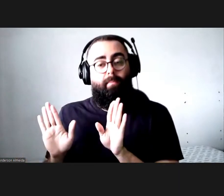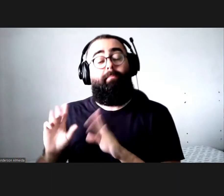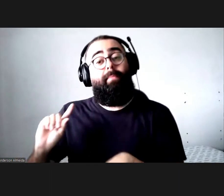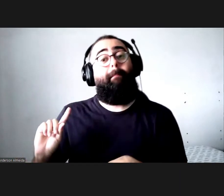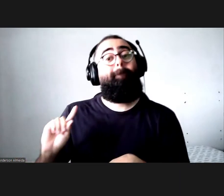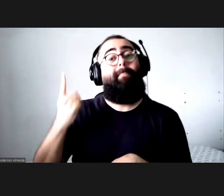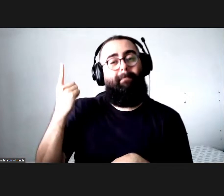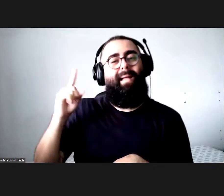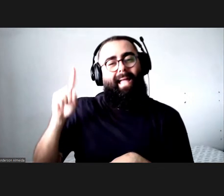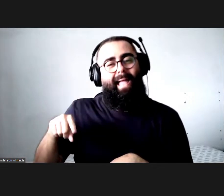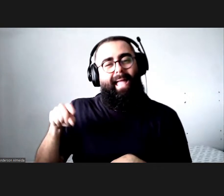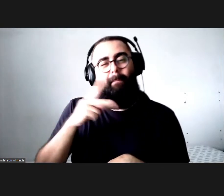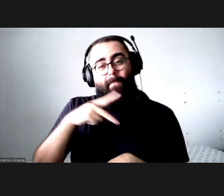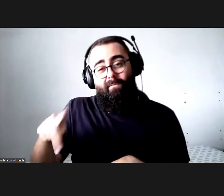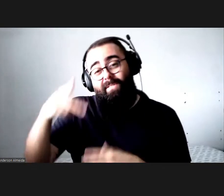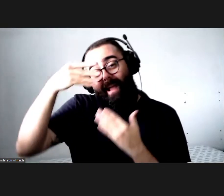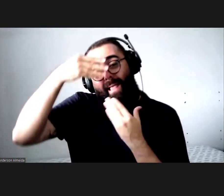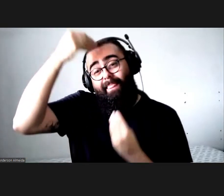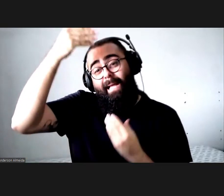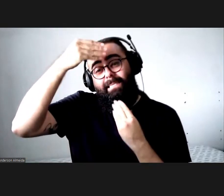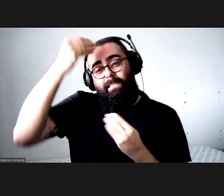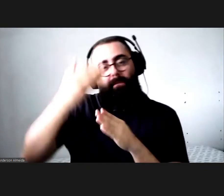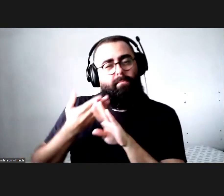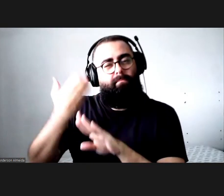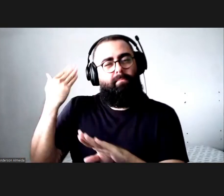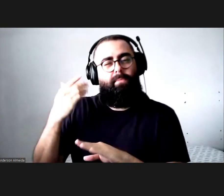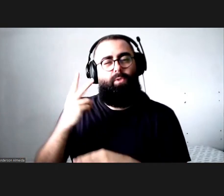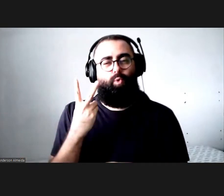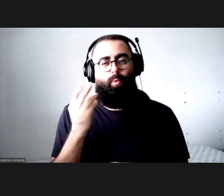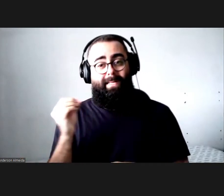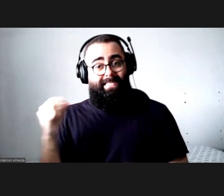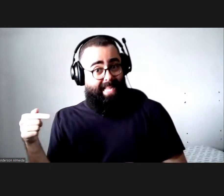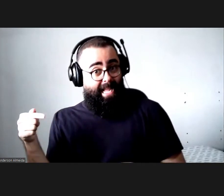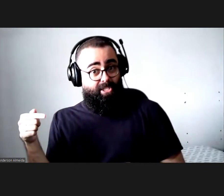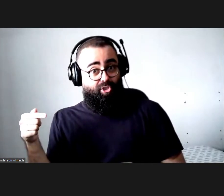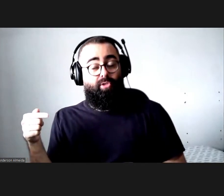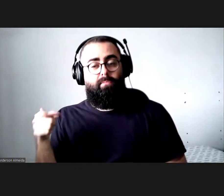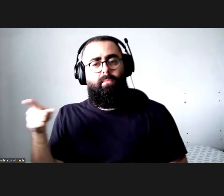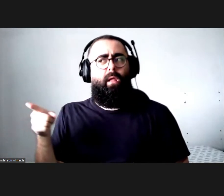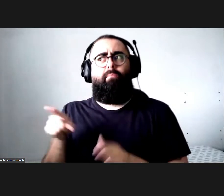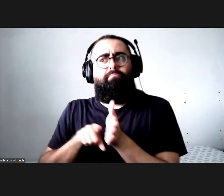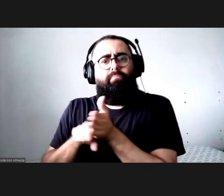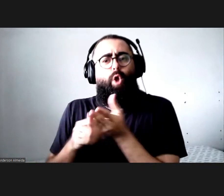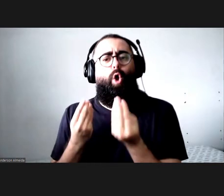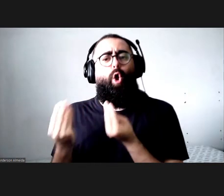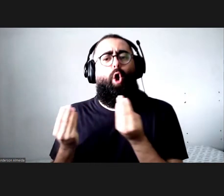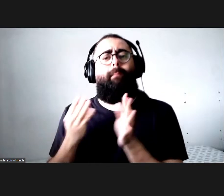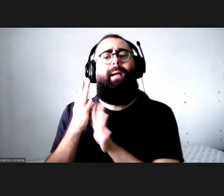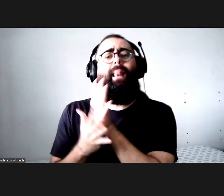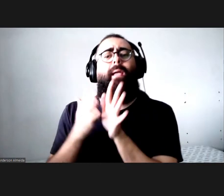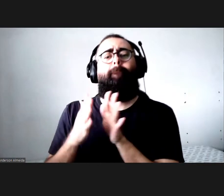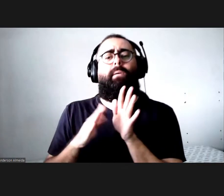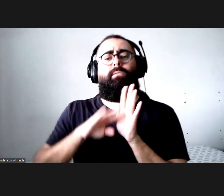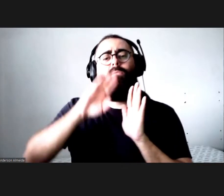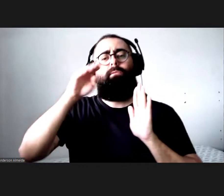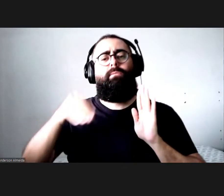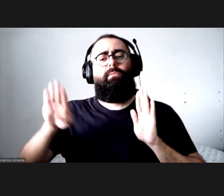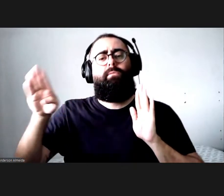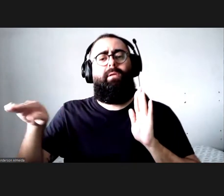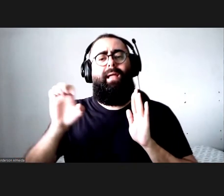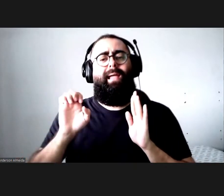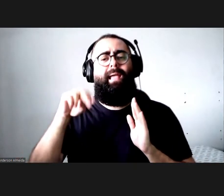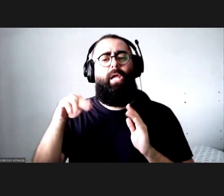by Professor Tarcísio Leite in 2007. He analyzed intonation units in Libras discourse from a